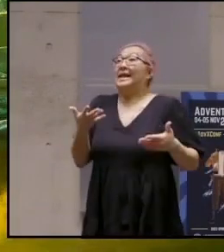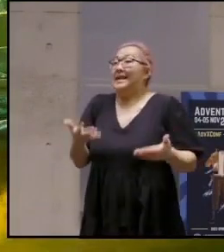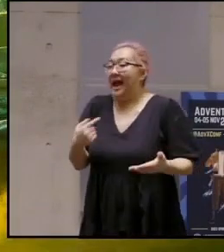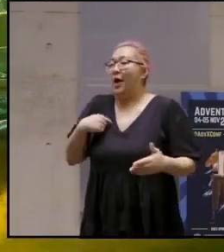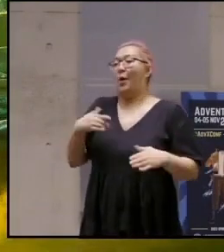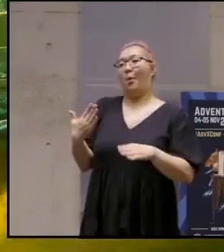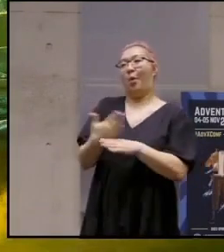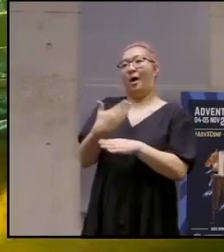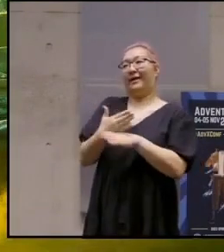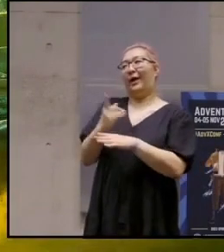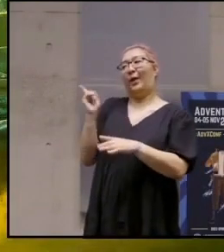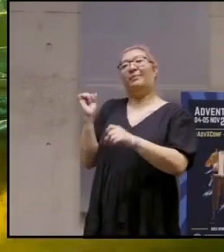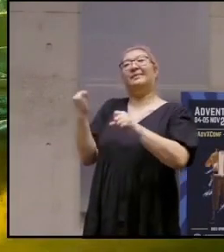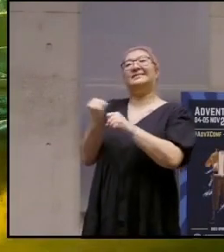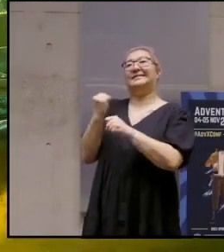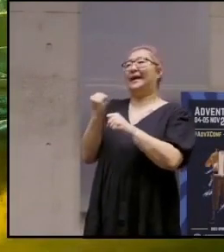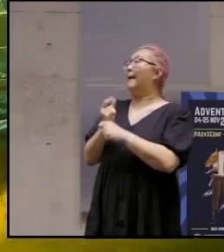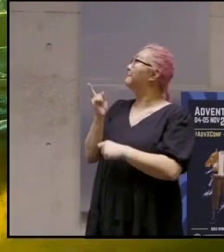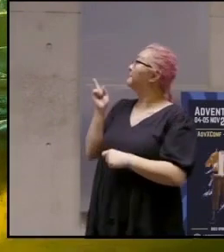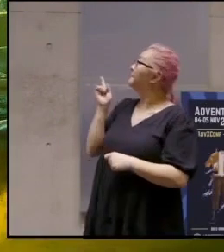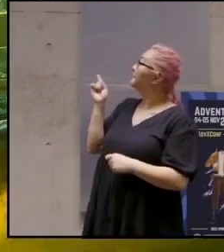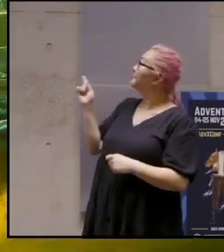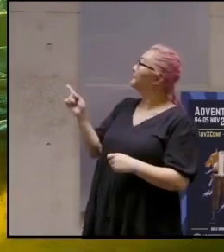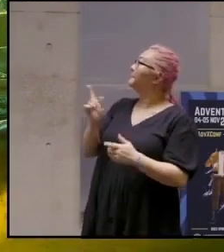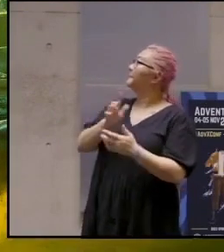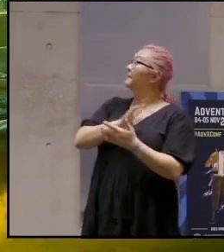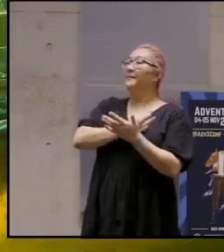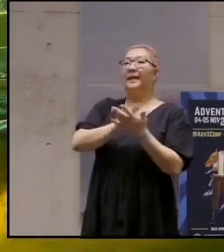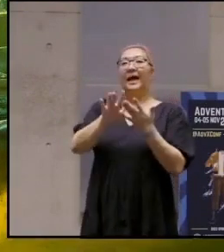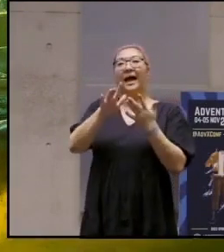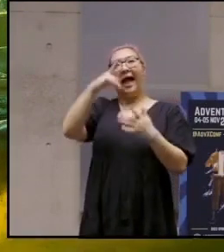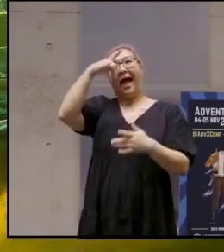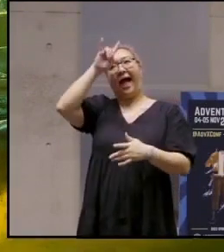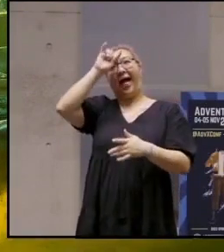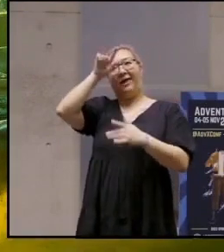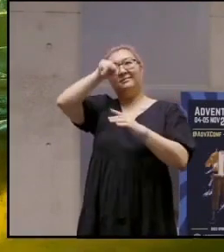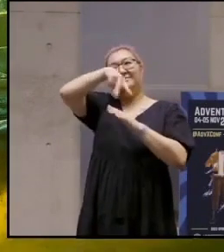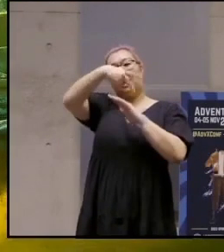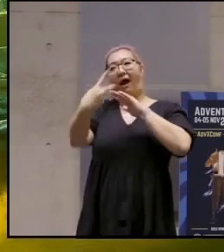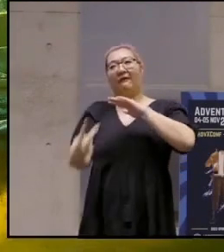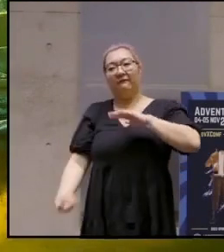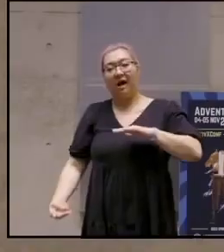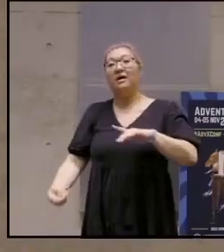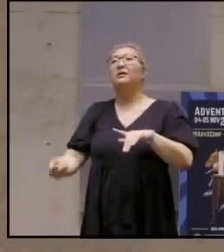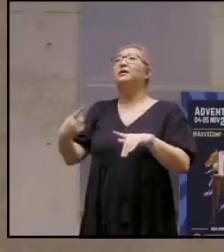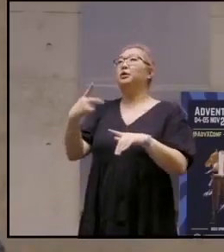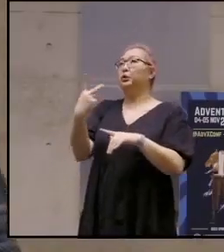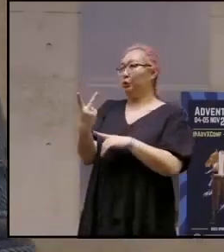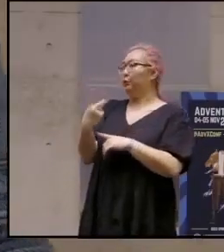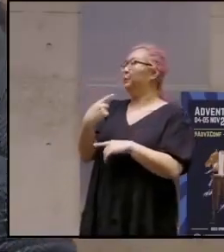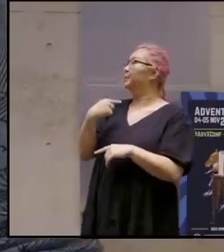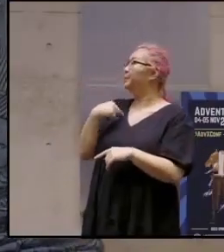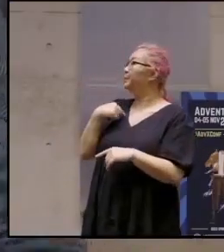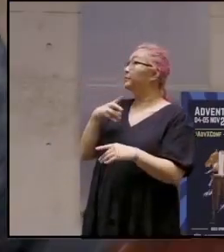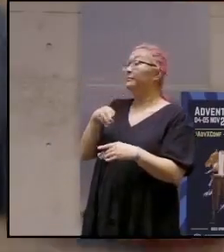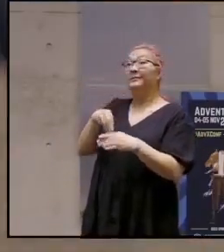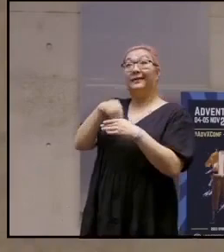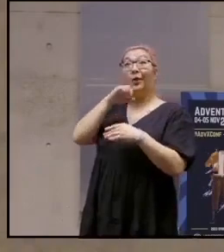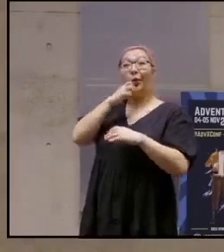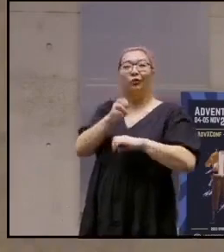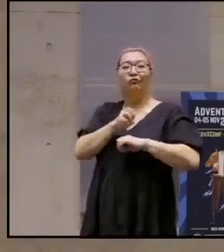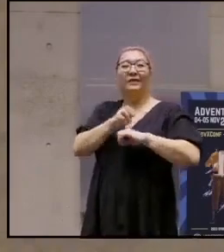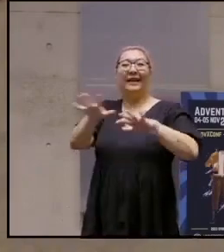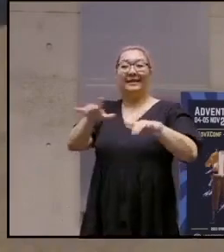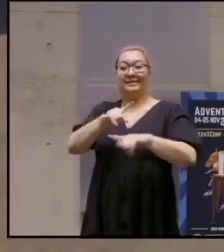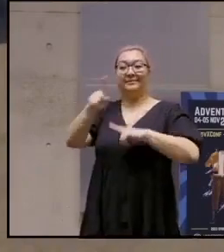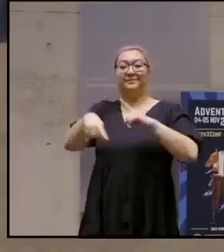Arrowhead Game Studios, where I am the deputy game director on an interim basis for Helldivers 2. We're releasing in February, and this does not